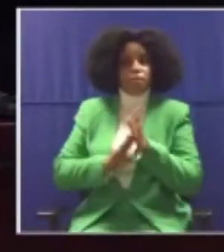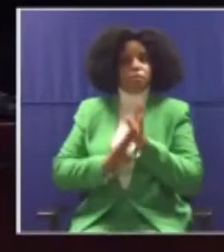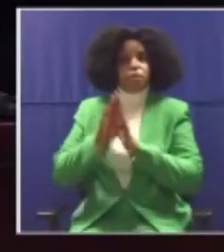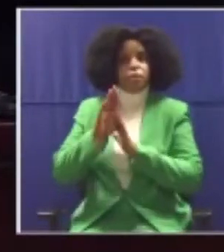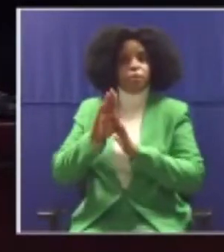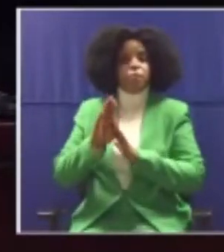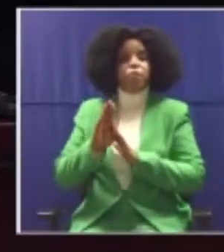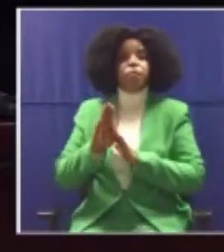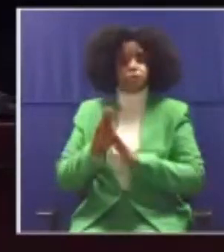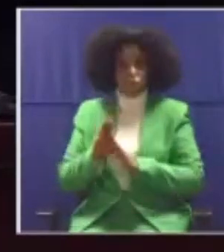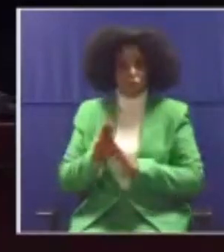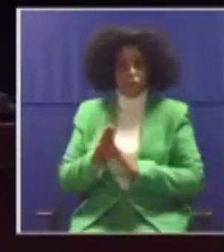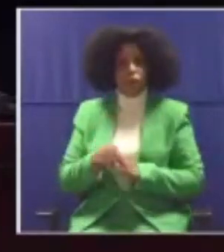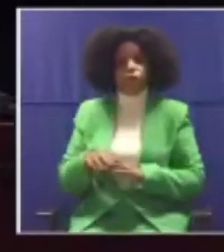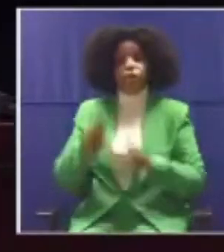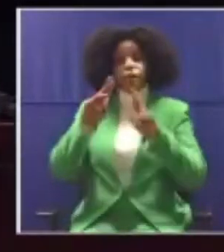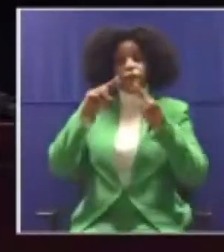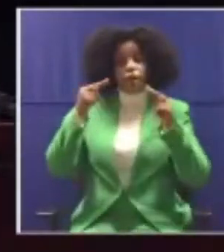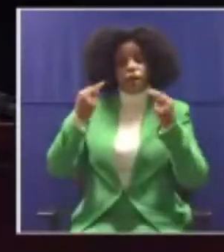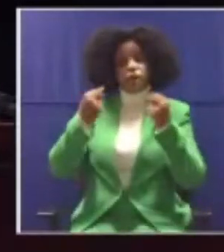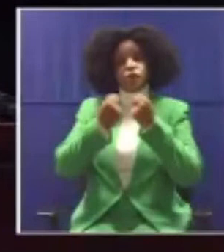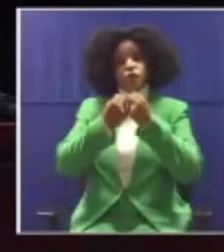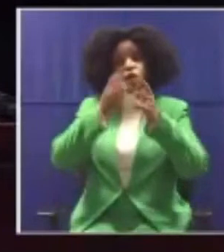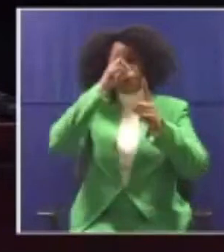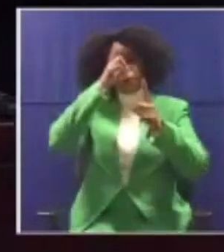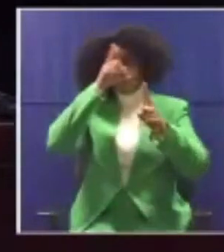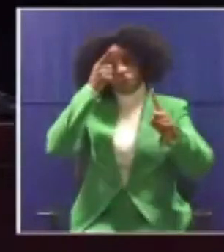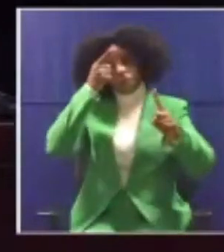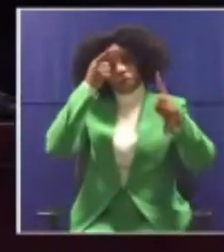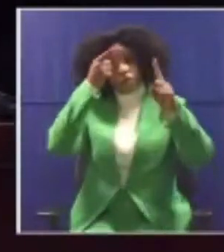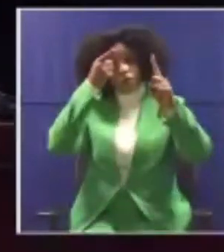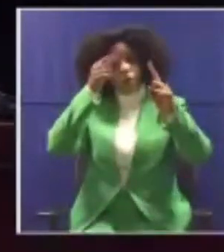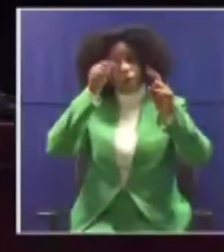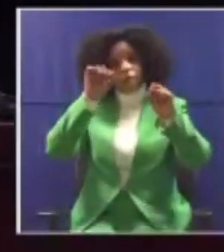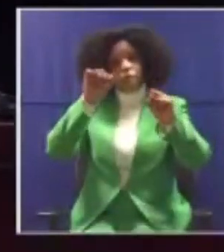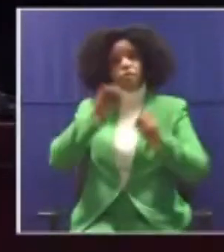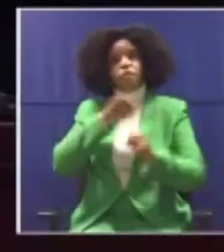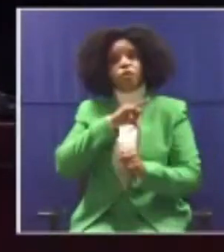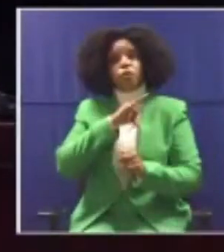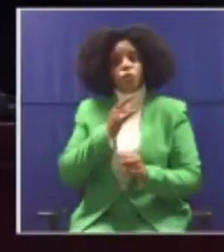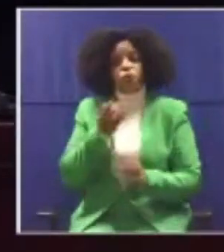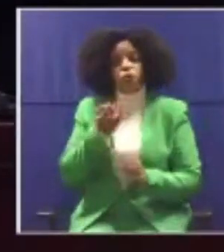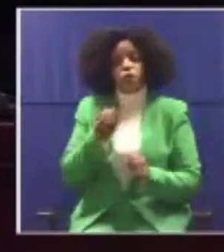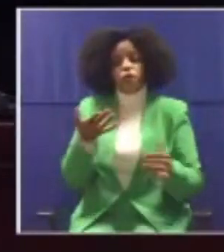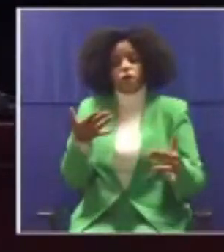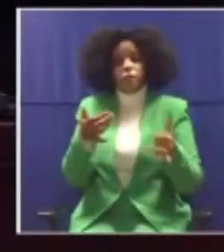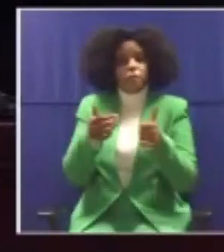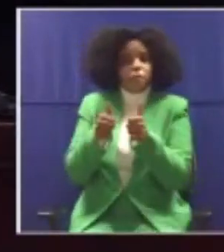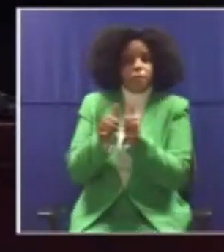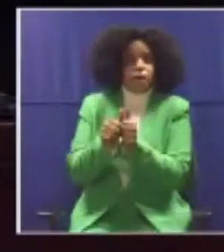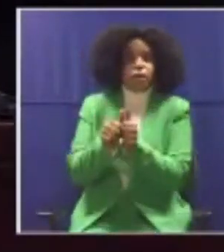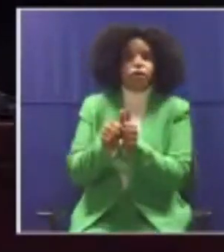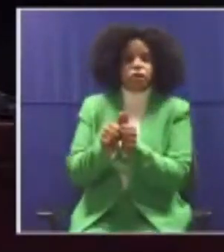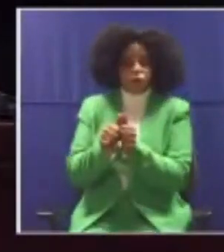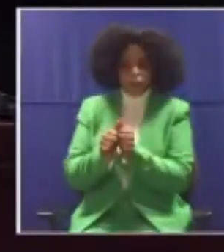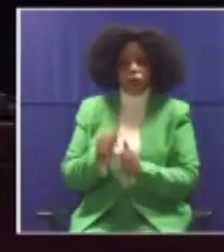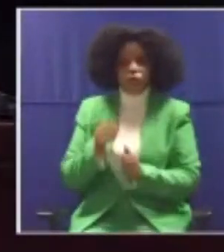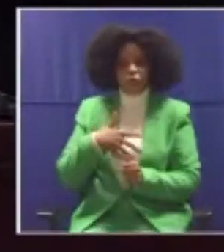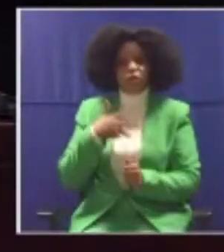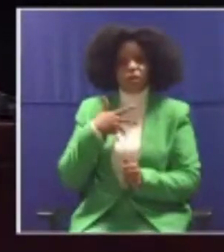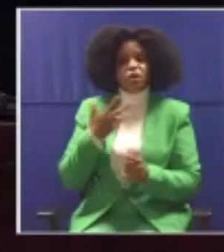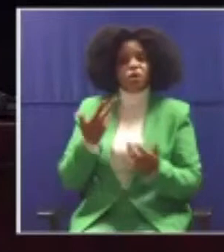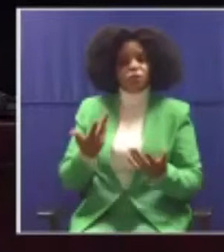objectives of the compact that they entered with other partners. One, for advancing